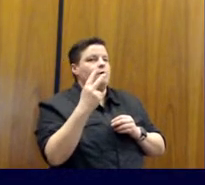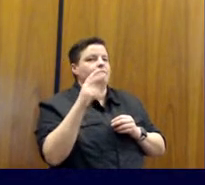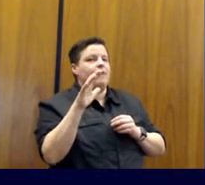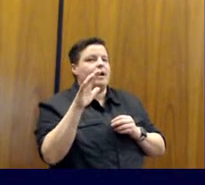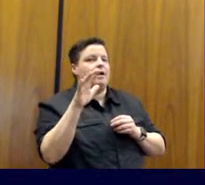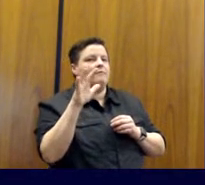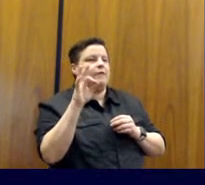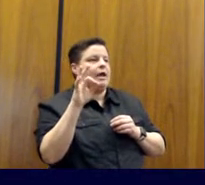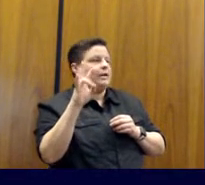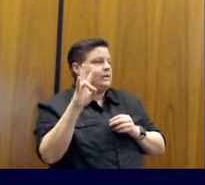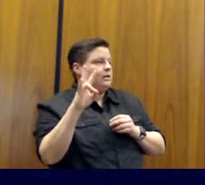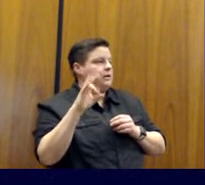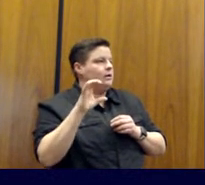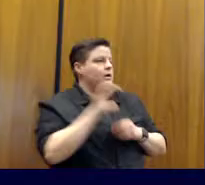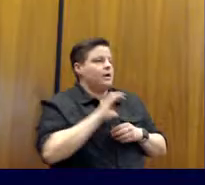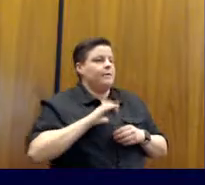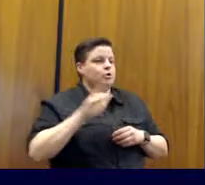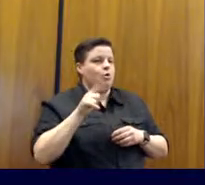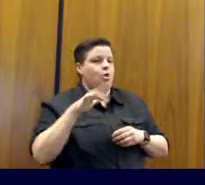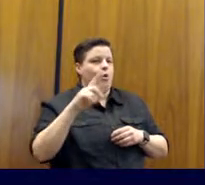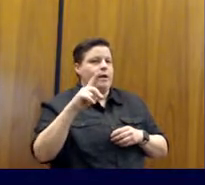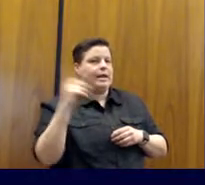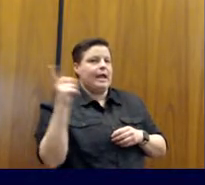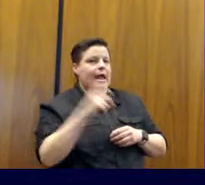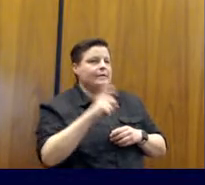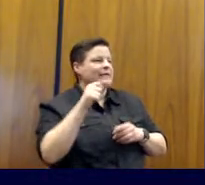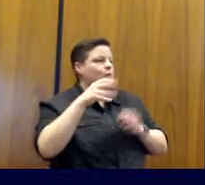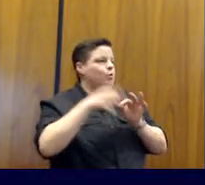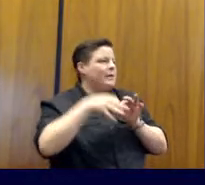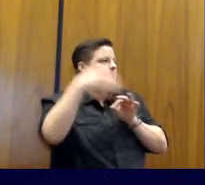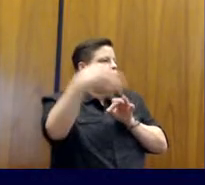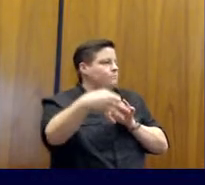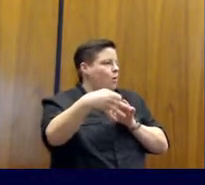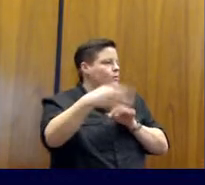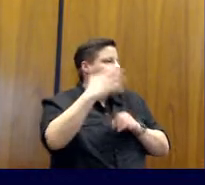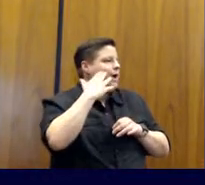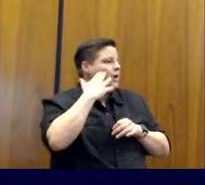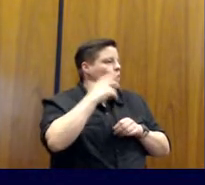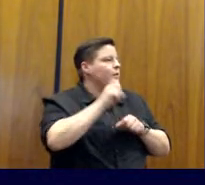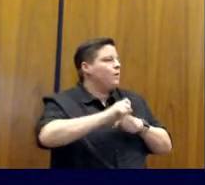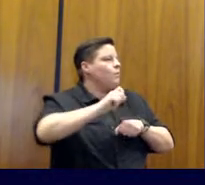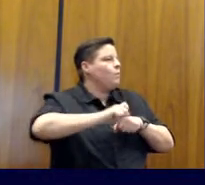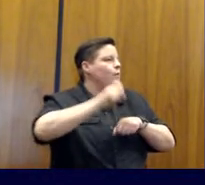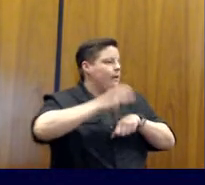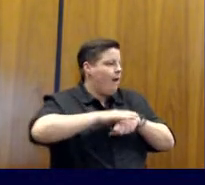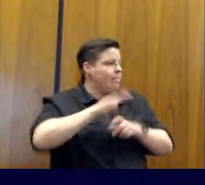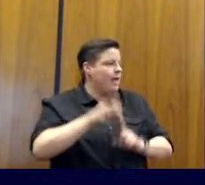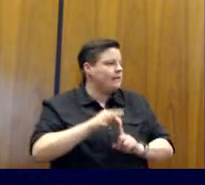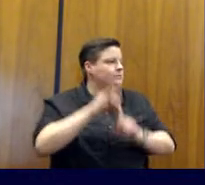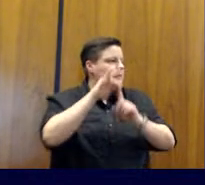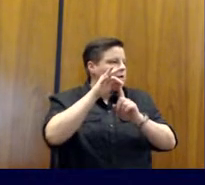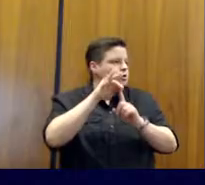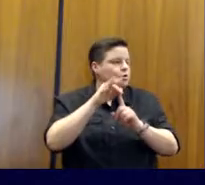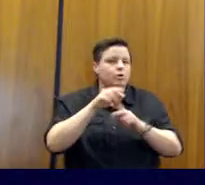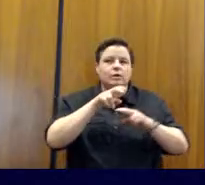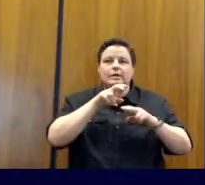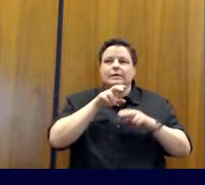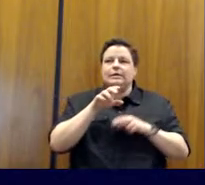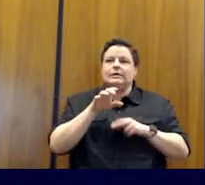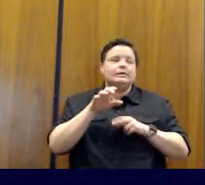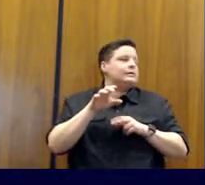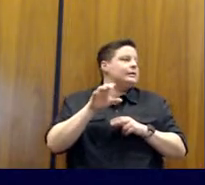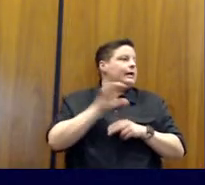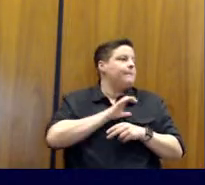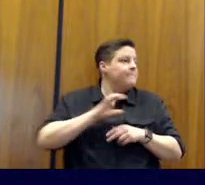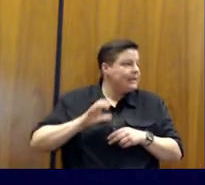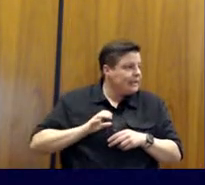2025-1297, Commissioner Lloyd, whose district this is in, has asked that this be postponed. I know that we're working on a special CNED committee